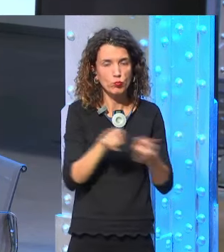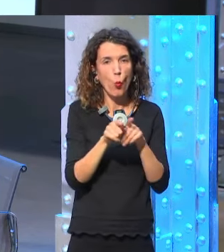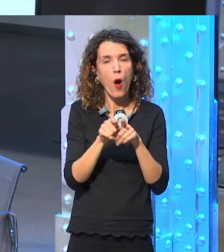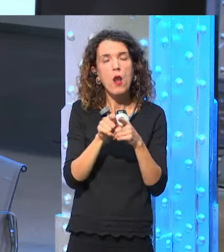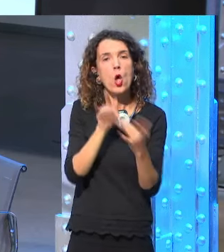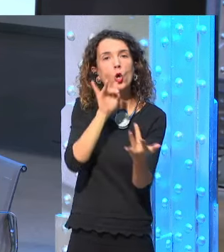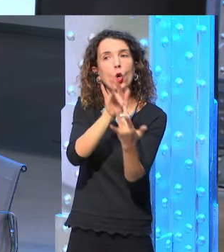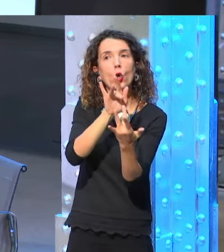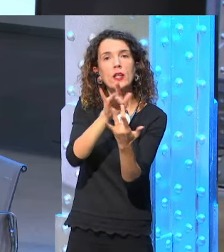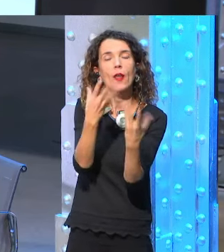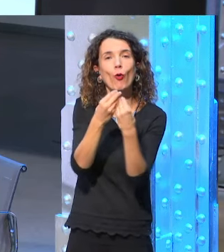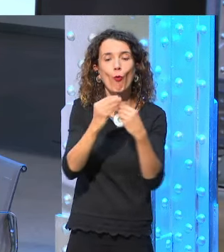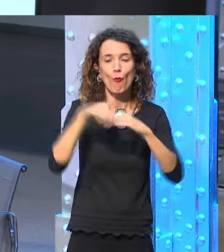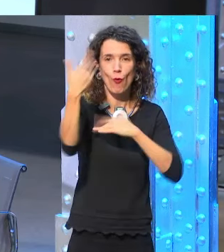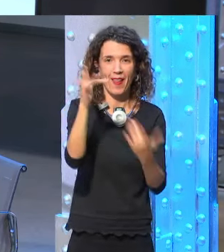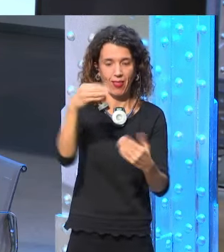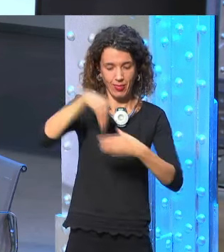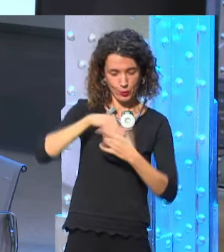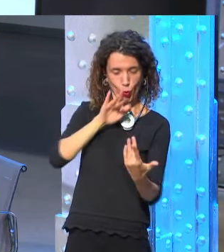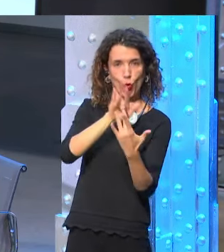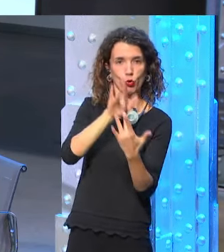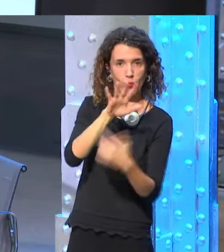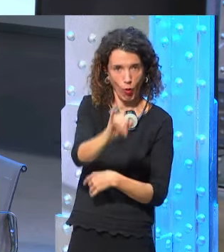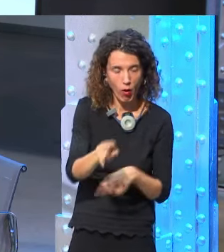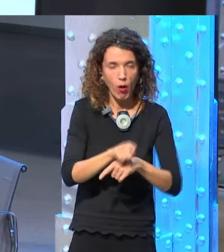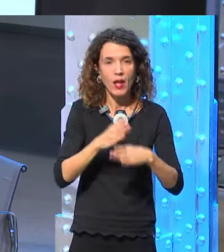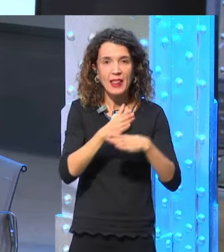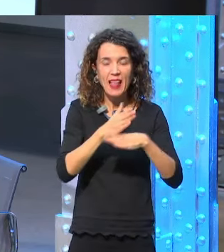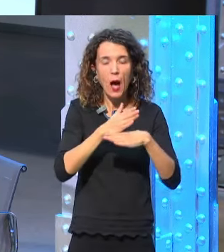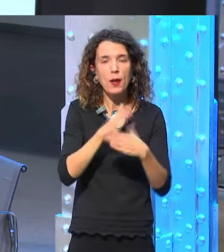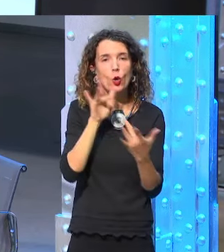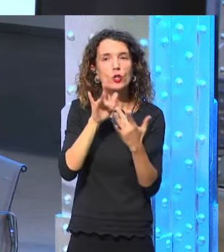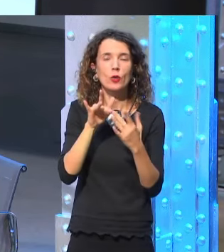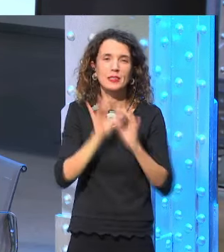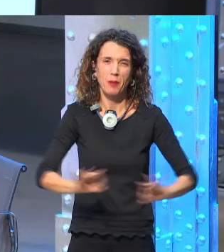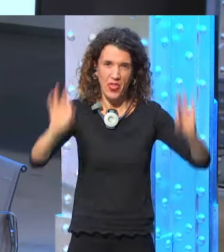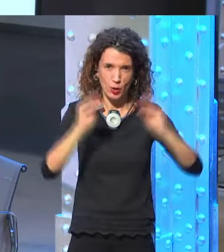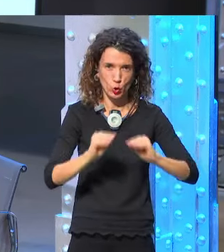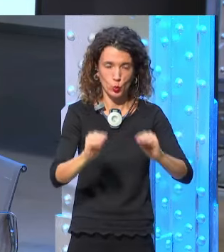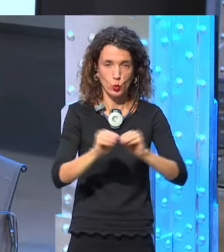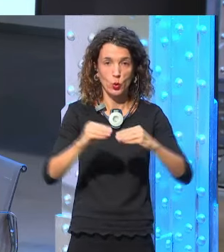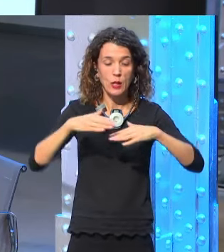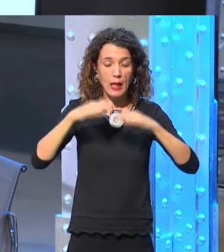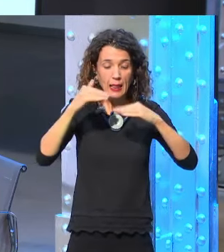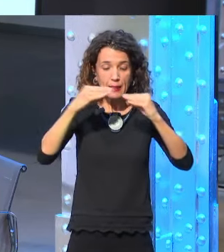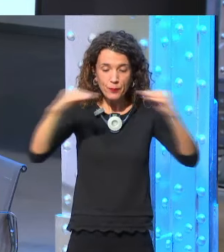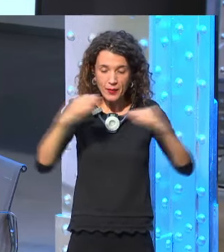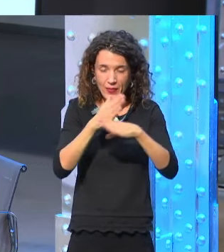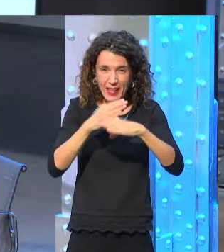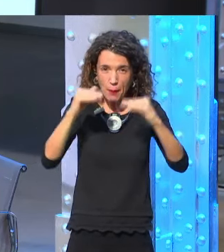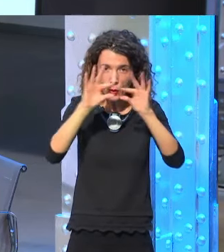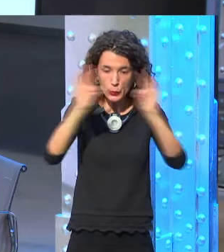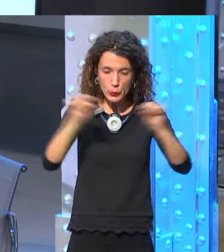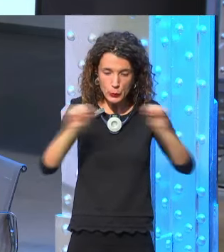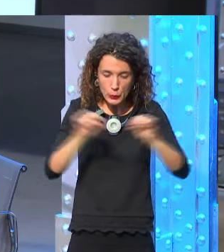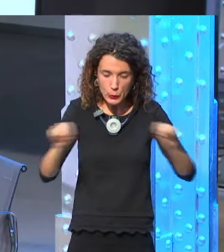of frame the outside in a very particular way, and you sense that this thinning out of the slats is actually opening your viewing angle to